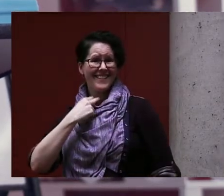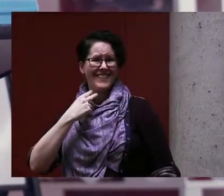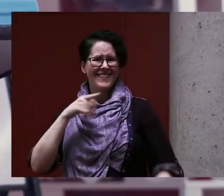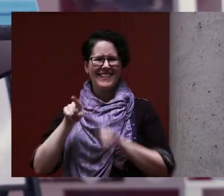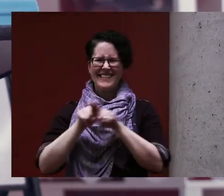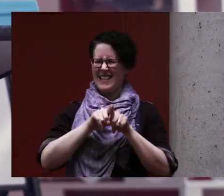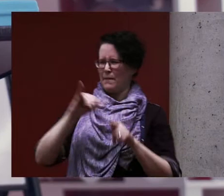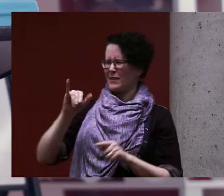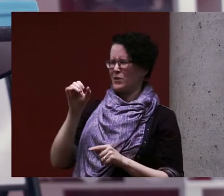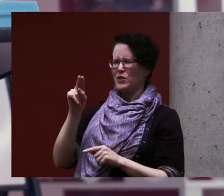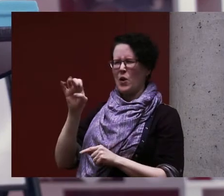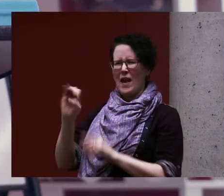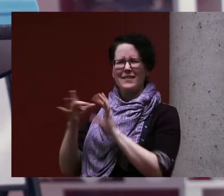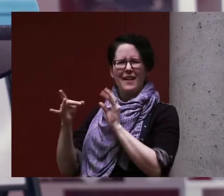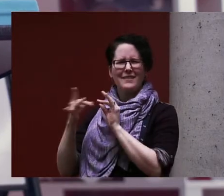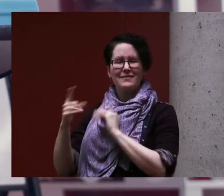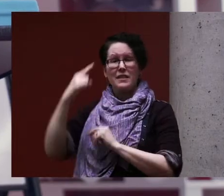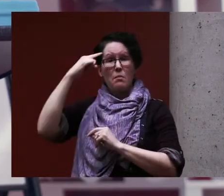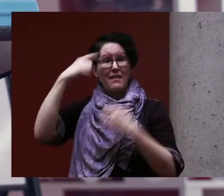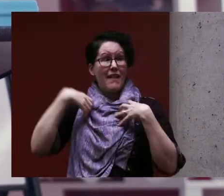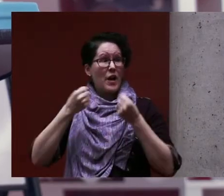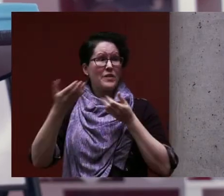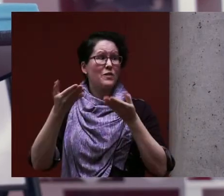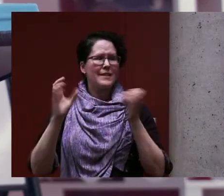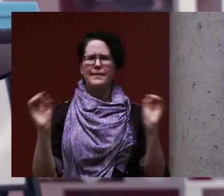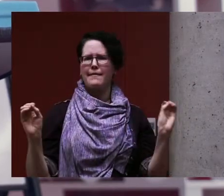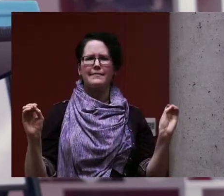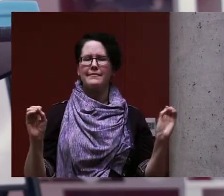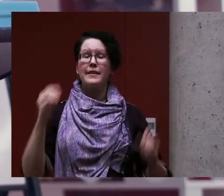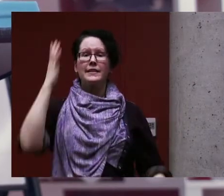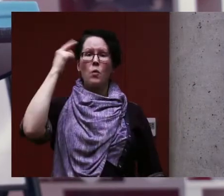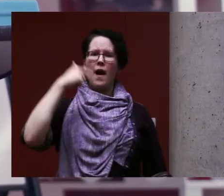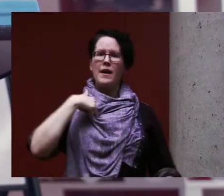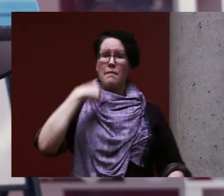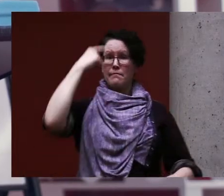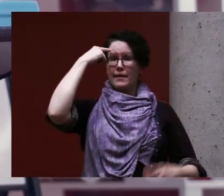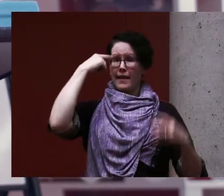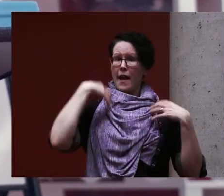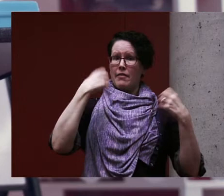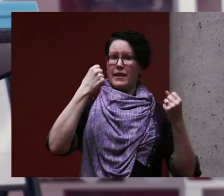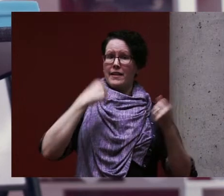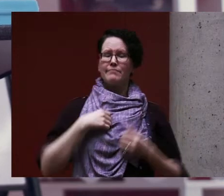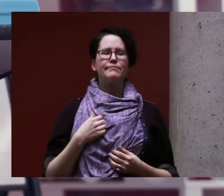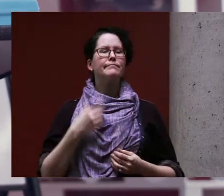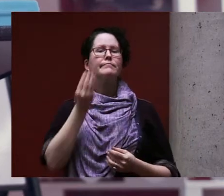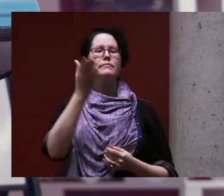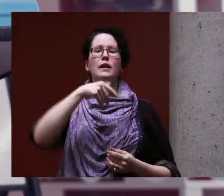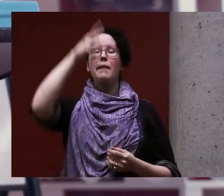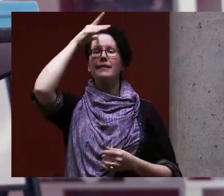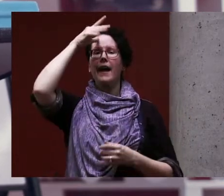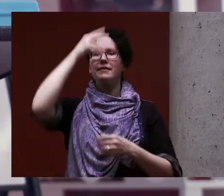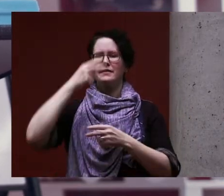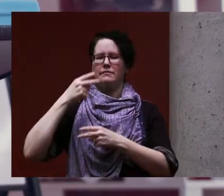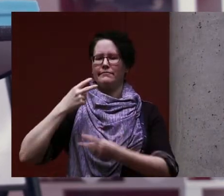there are no mental health services. The reason I do so well is because my dad is a veteran and my mental